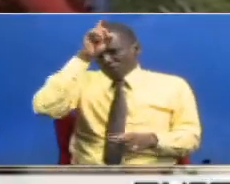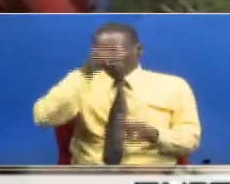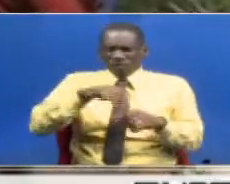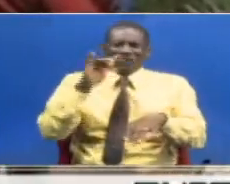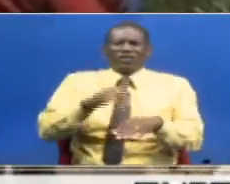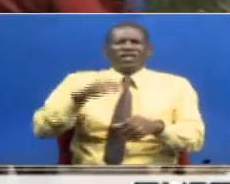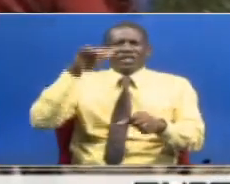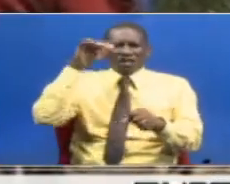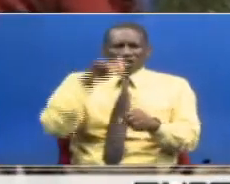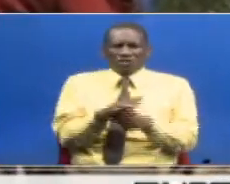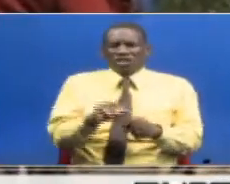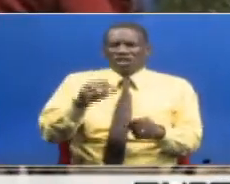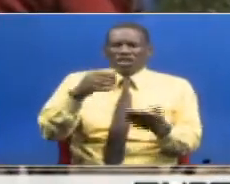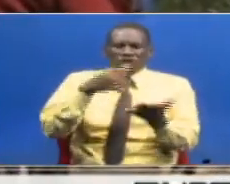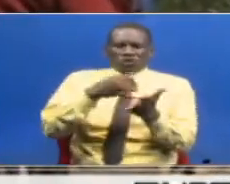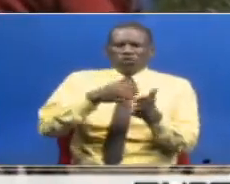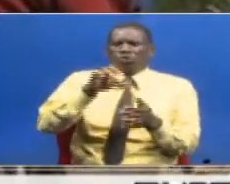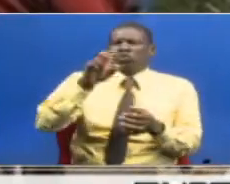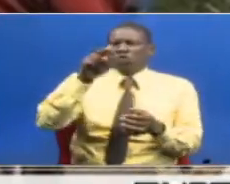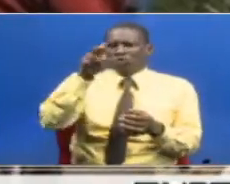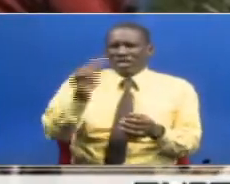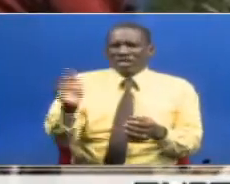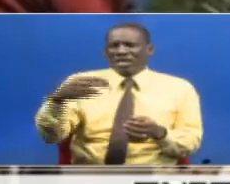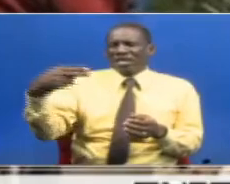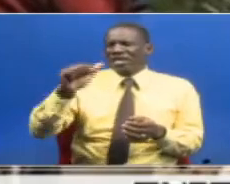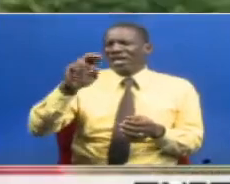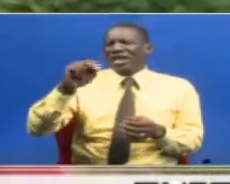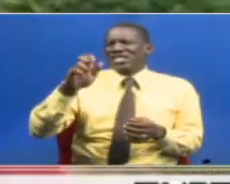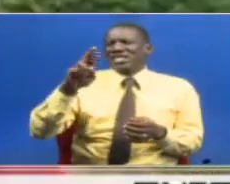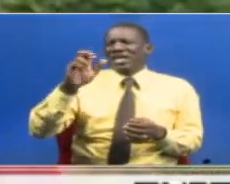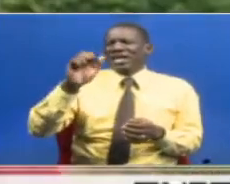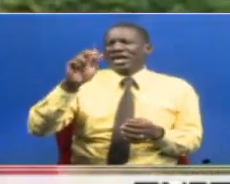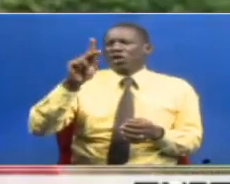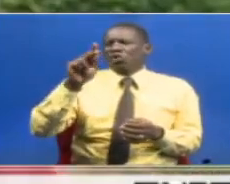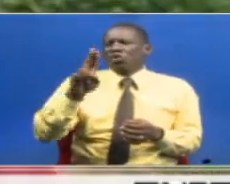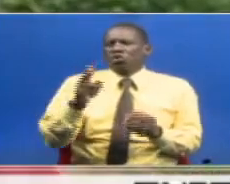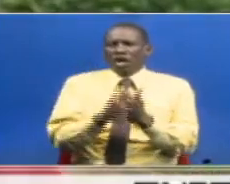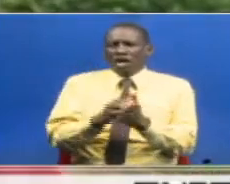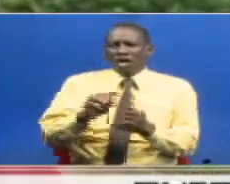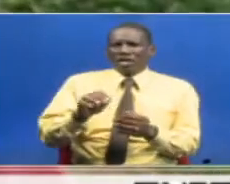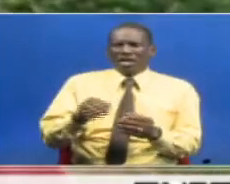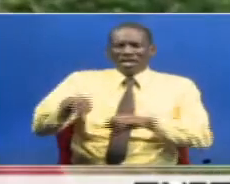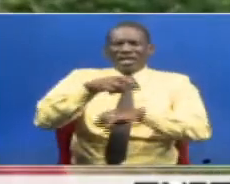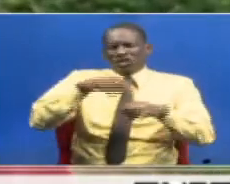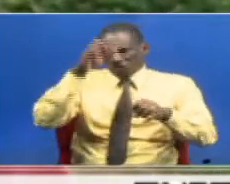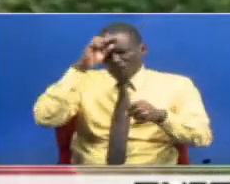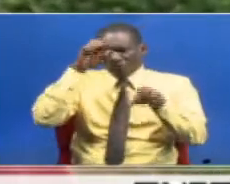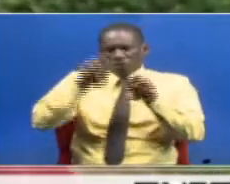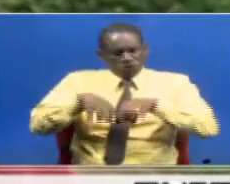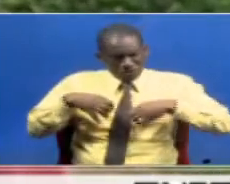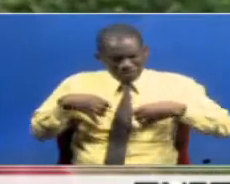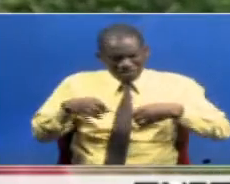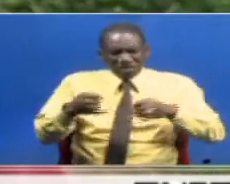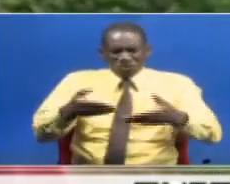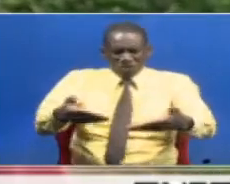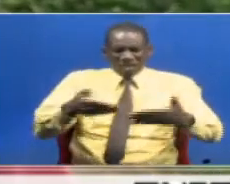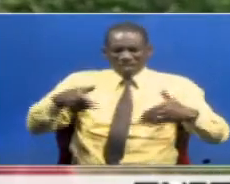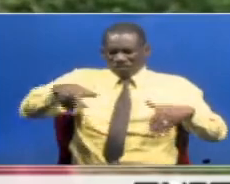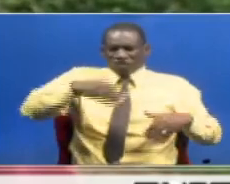zaidi ni kama Dumi, Bandi, Hantaraku na hata Hodole. Na national government pia wajaribu kuleta chakula